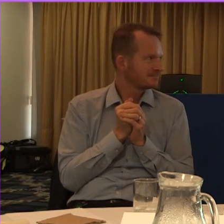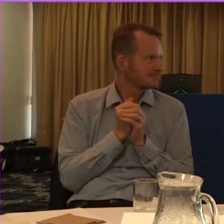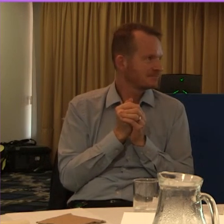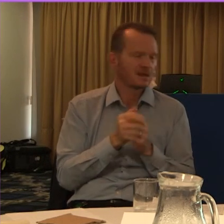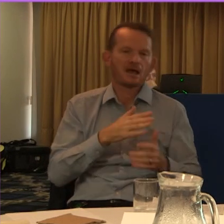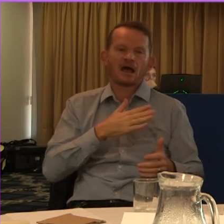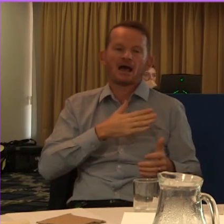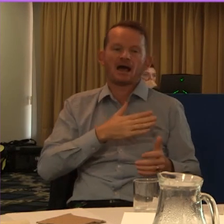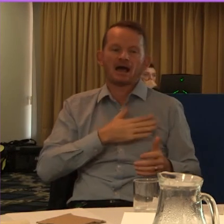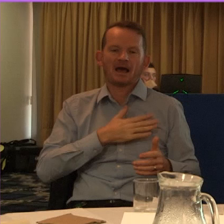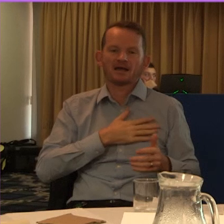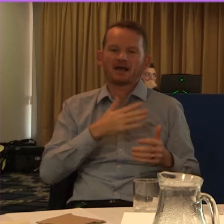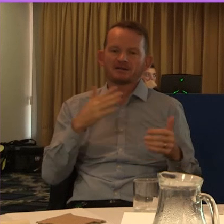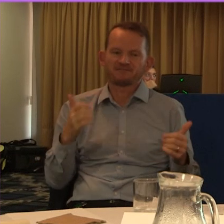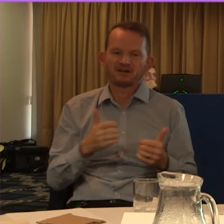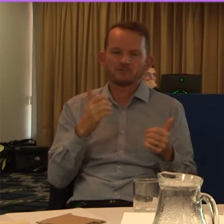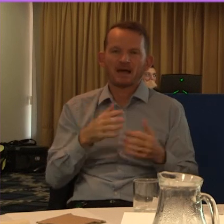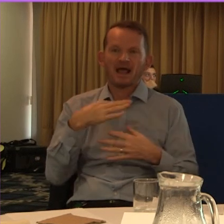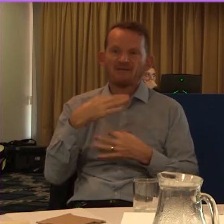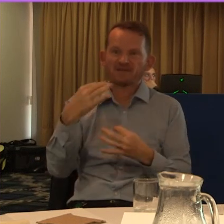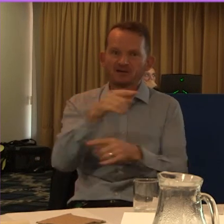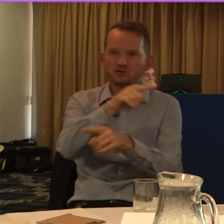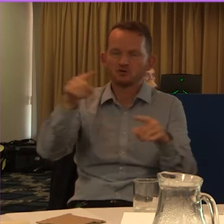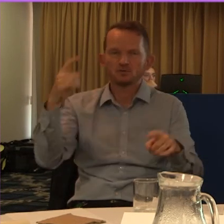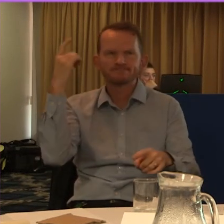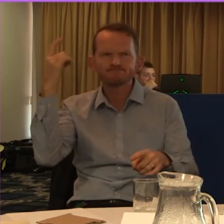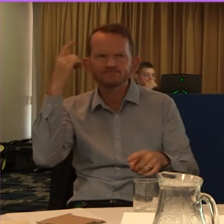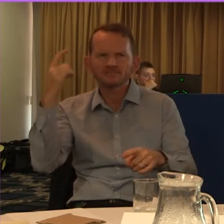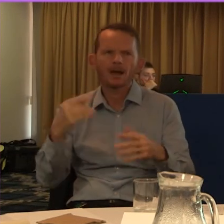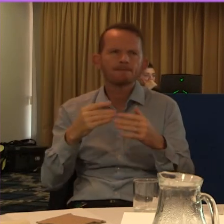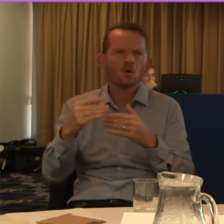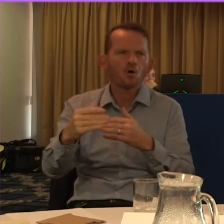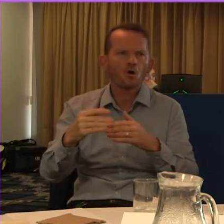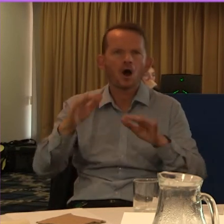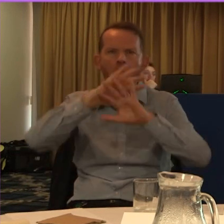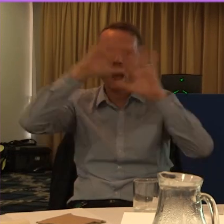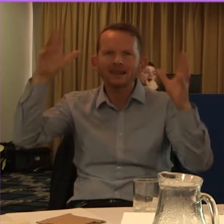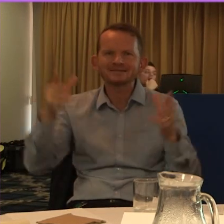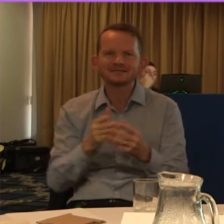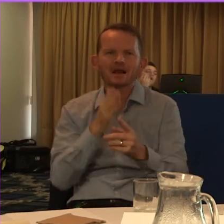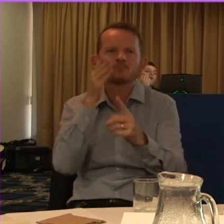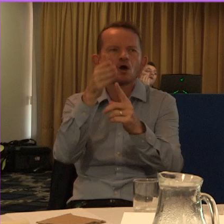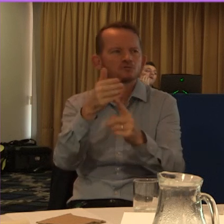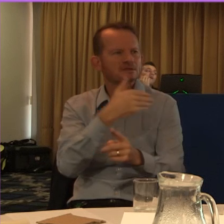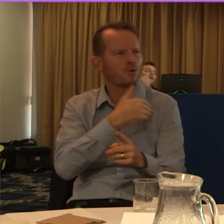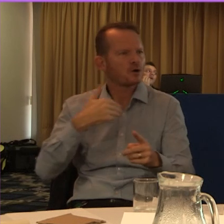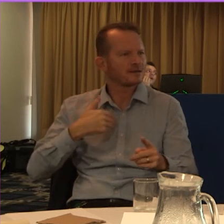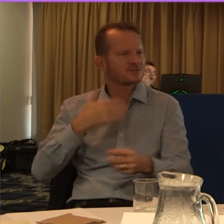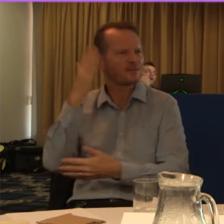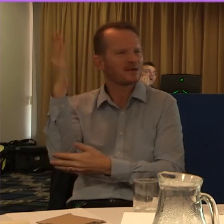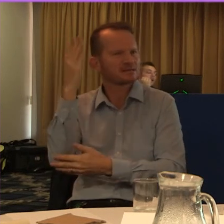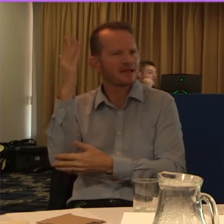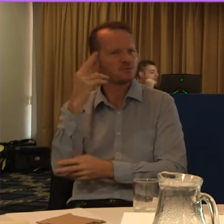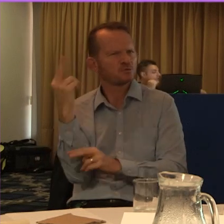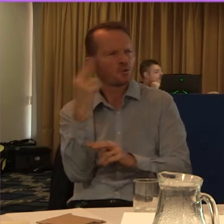So I'd like to finish by inviting you to consider, I suppose, a more holistic approach this morning during the